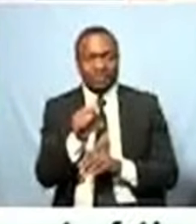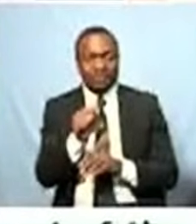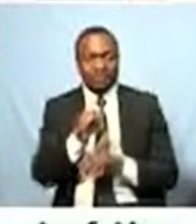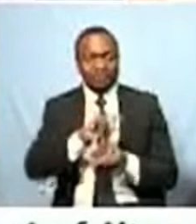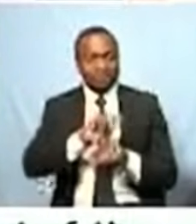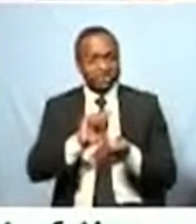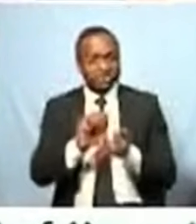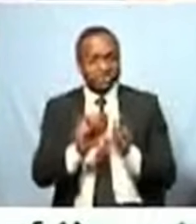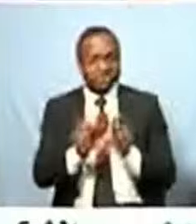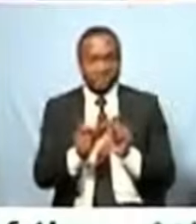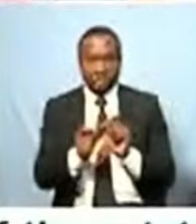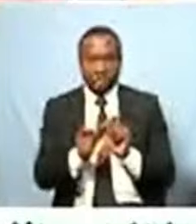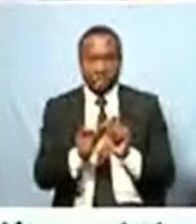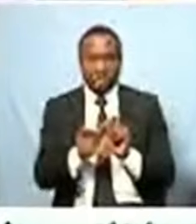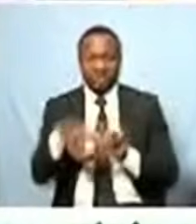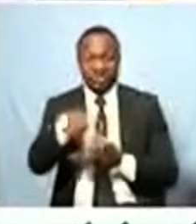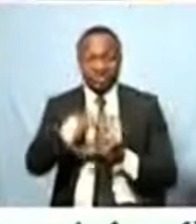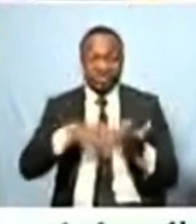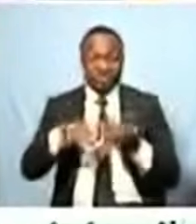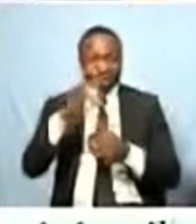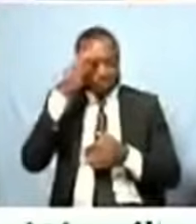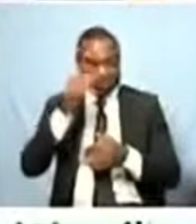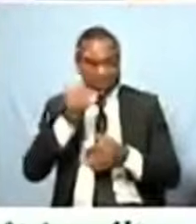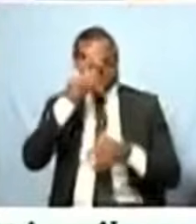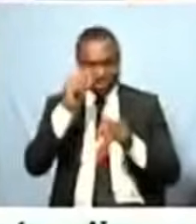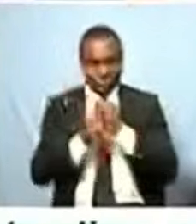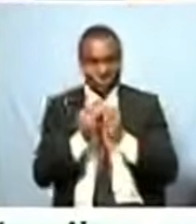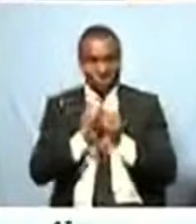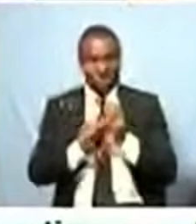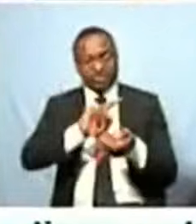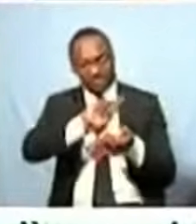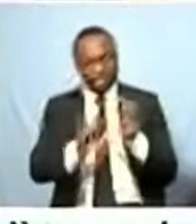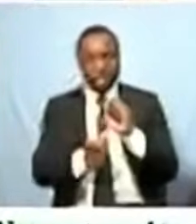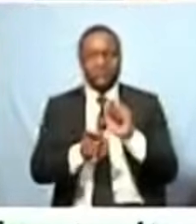in America, that road would have been halfway done.